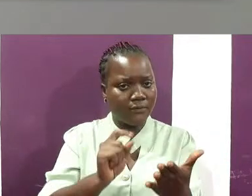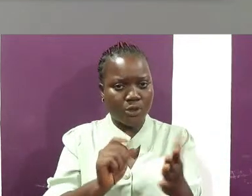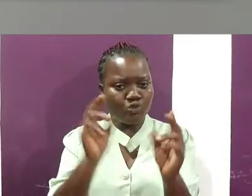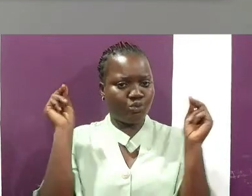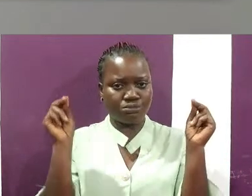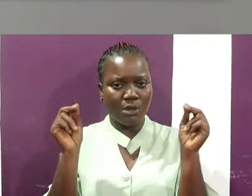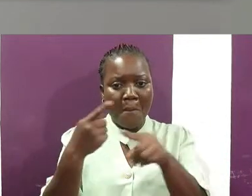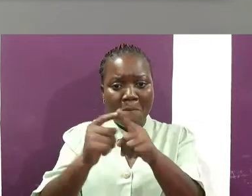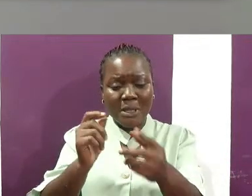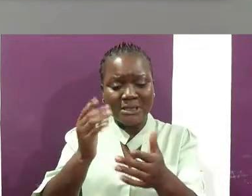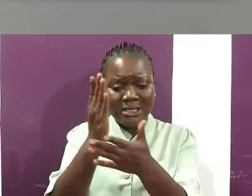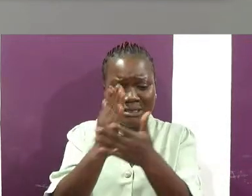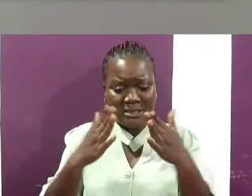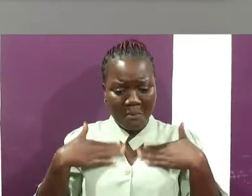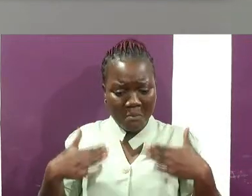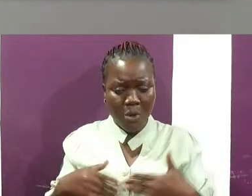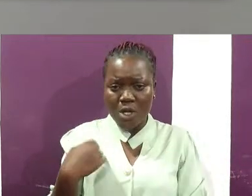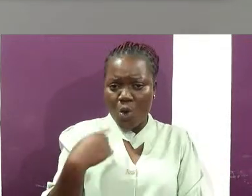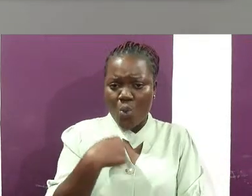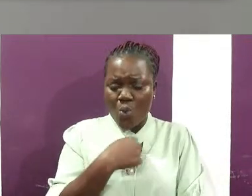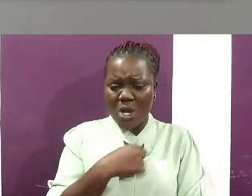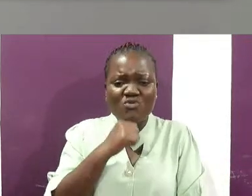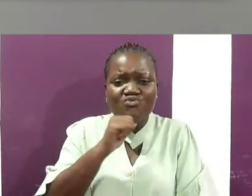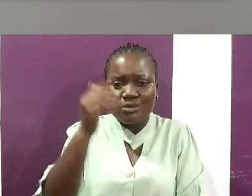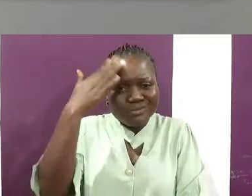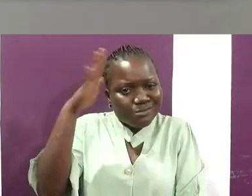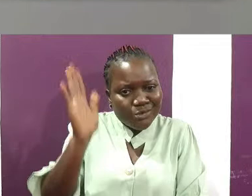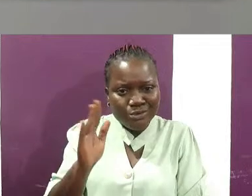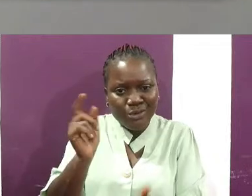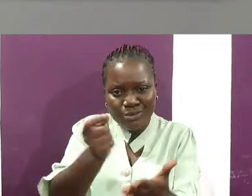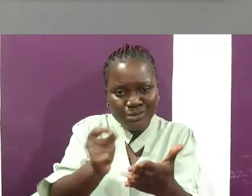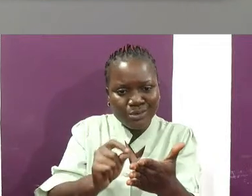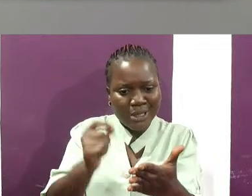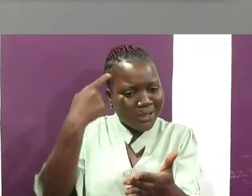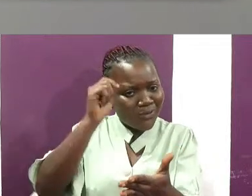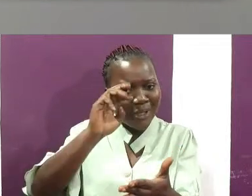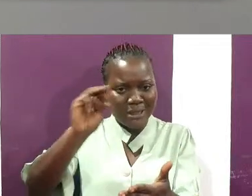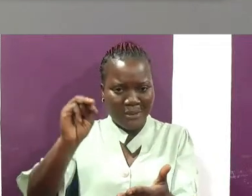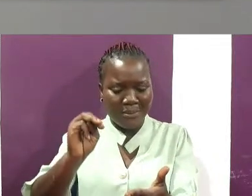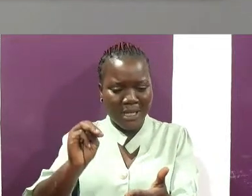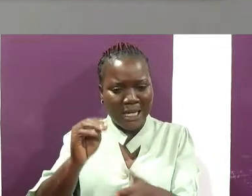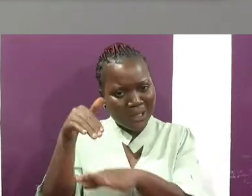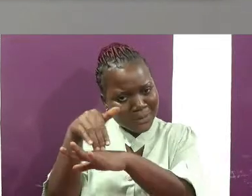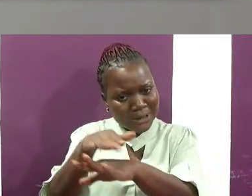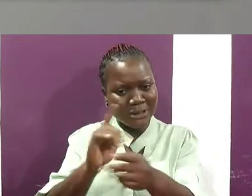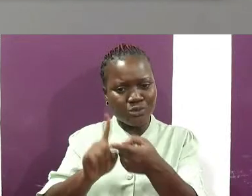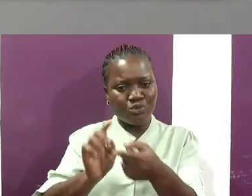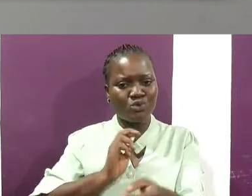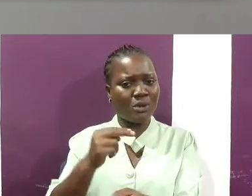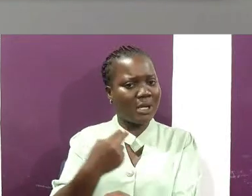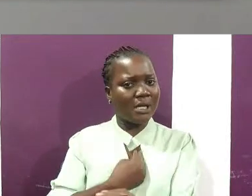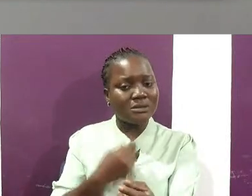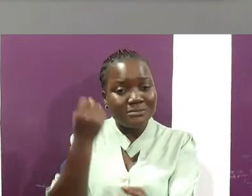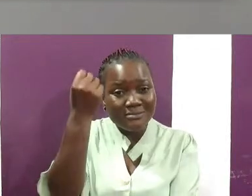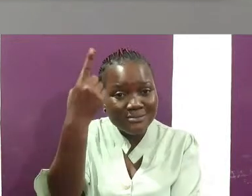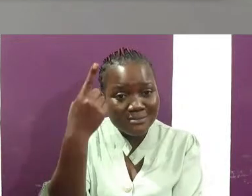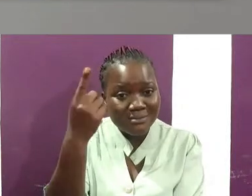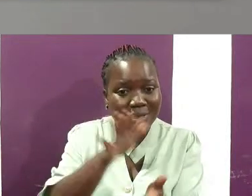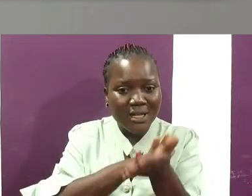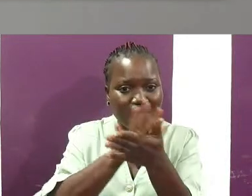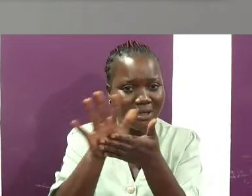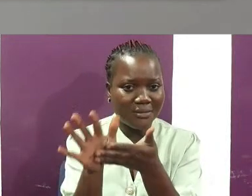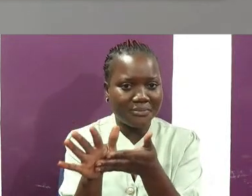In 2 Peter 1, verses 20 and 21, Peter writes, knowing this first, that no prophecy of Scripture is of any